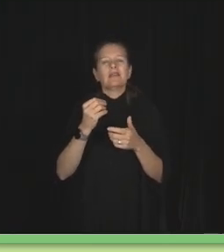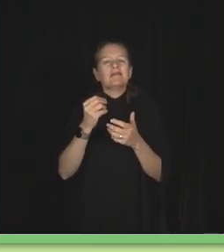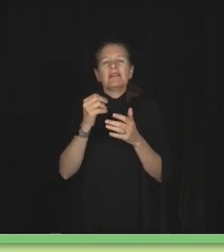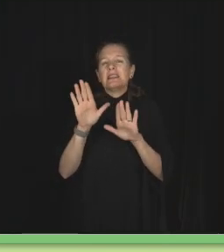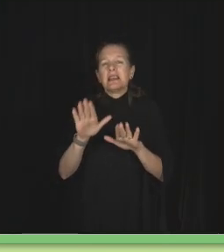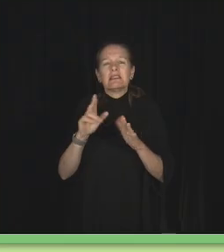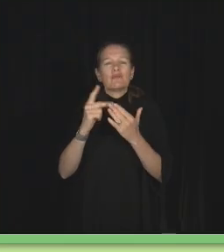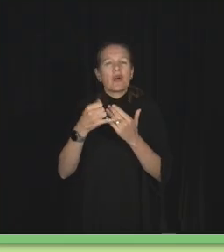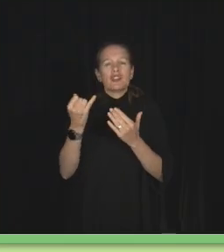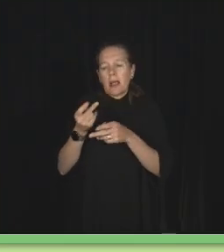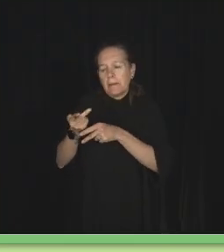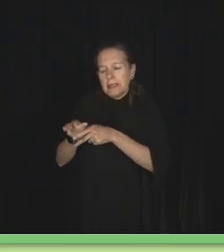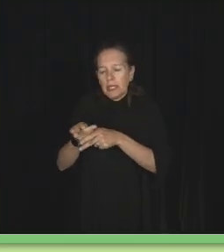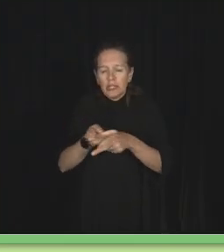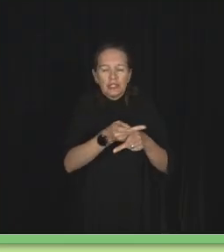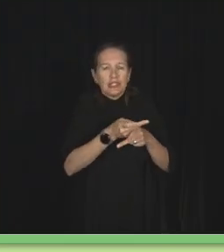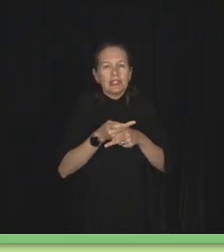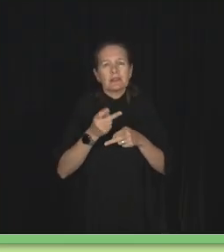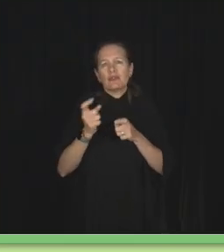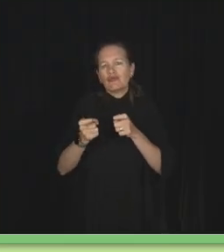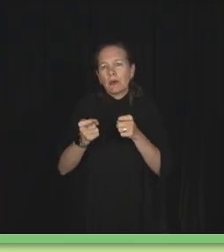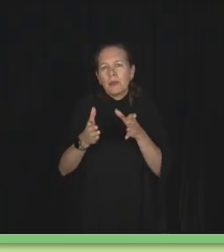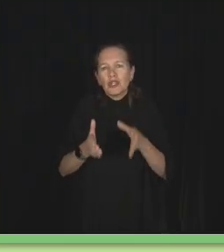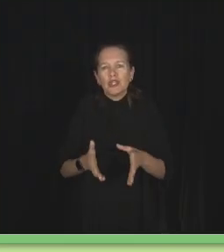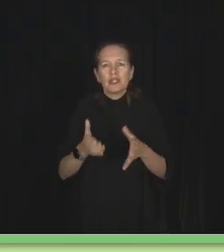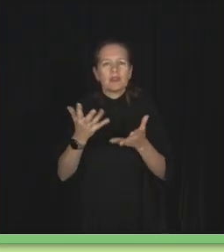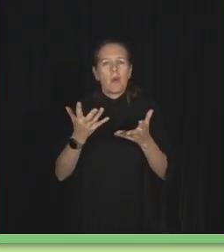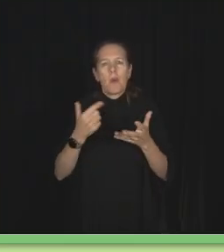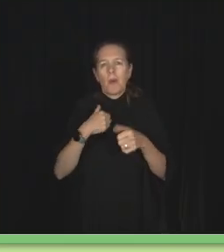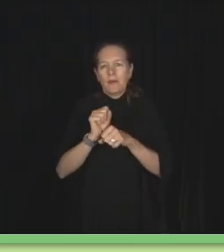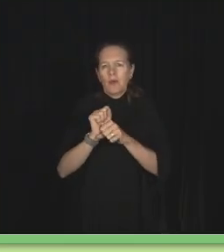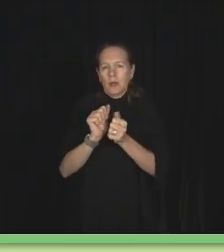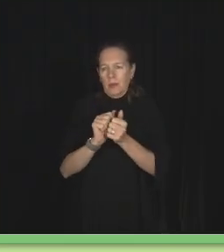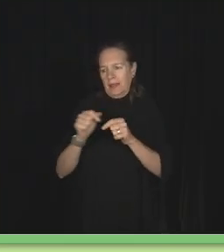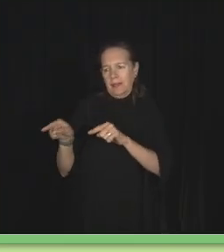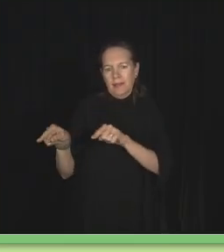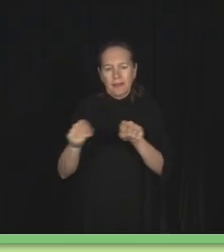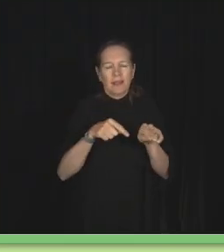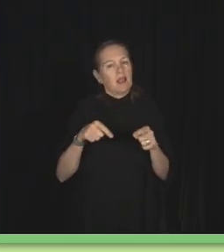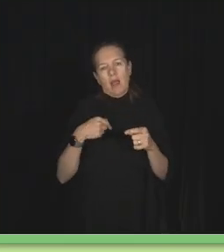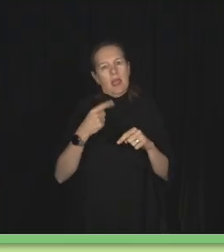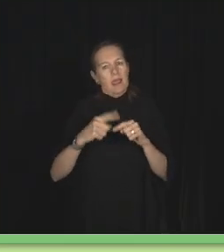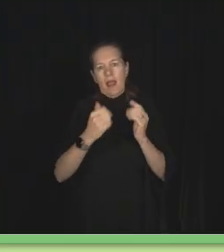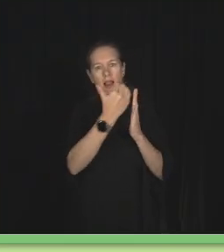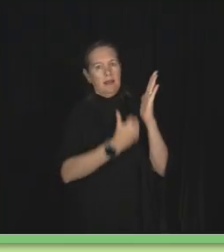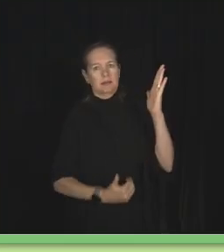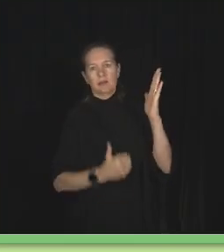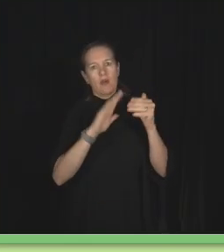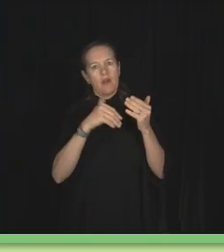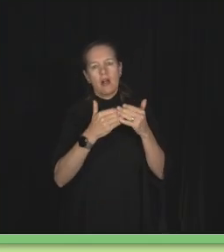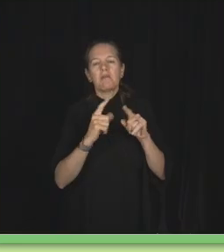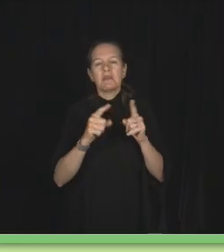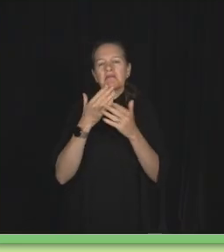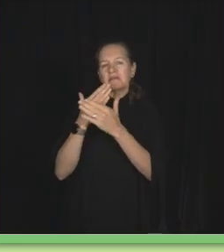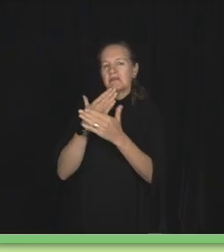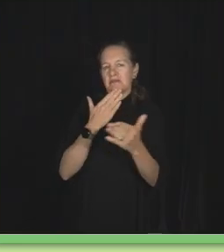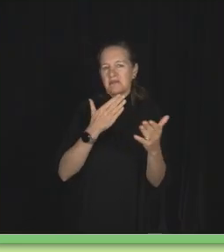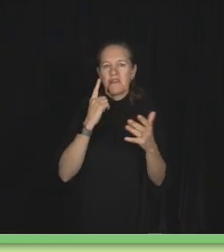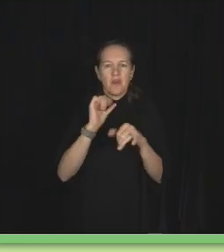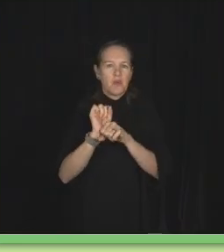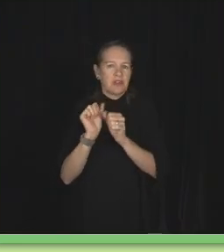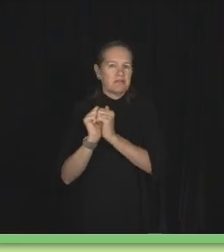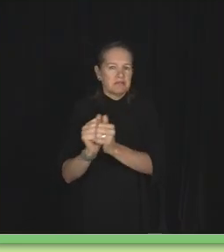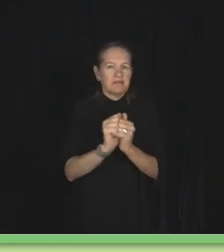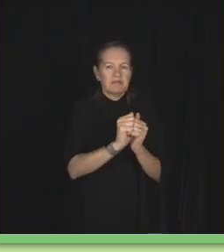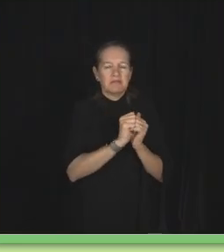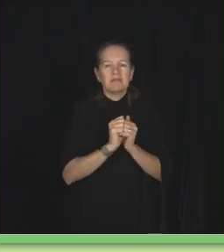project maintainers and contributors we've worked with over the years. Too many to list, but thank all of you for working with us. I